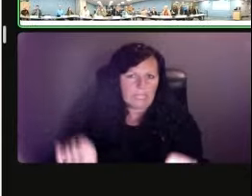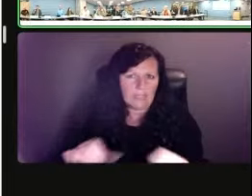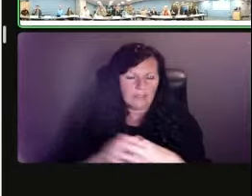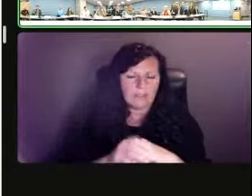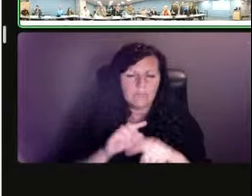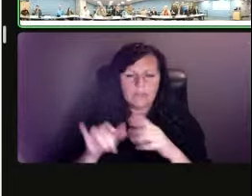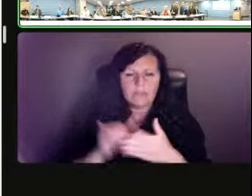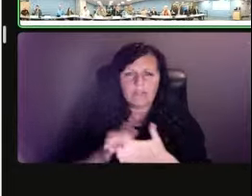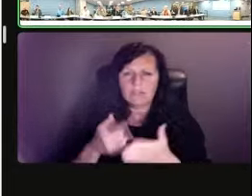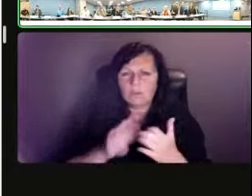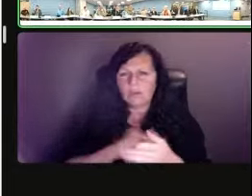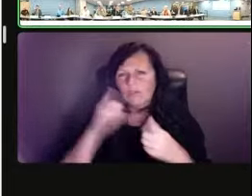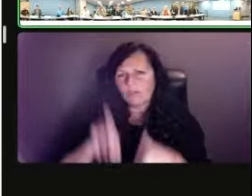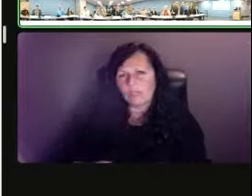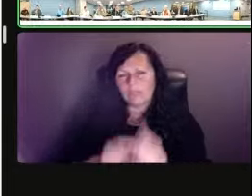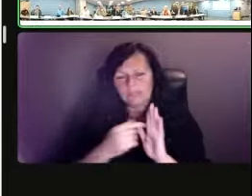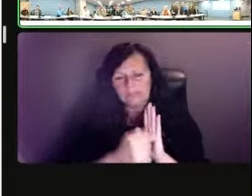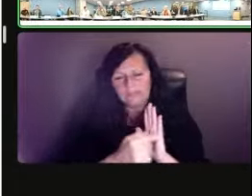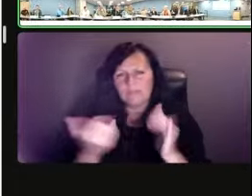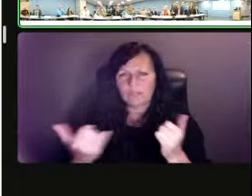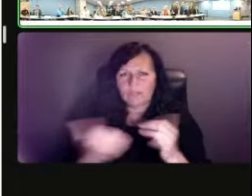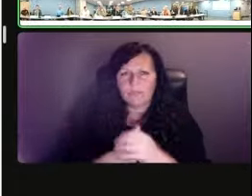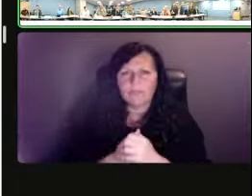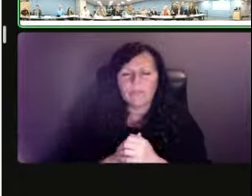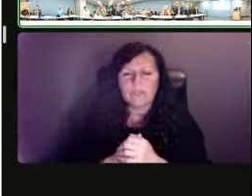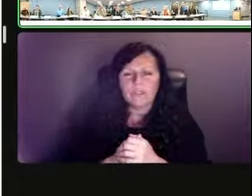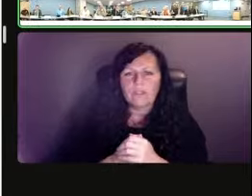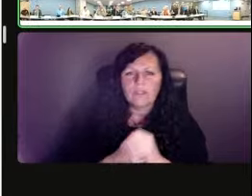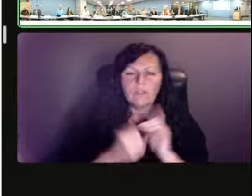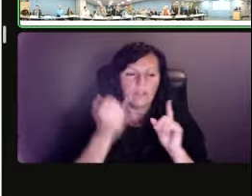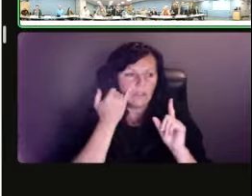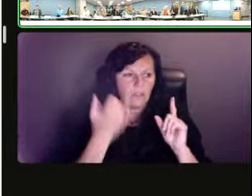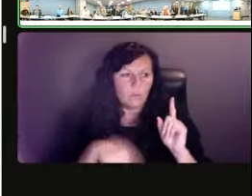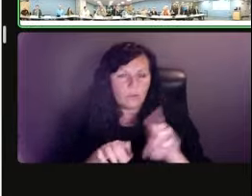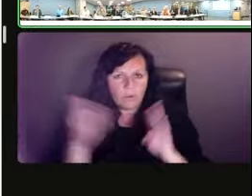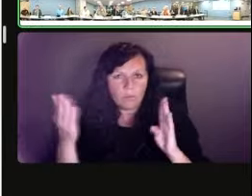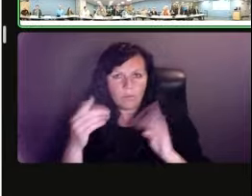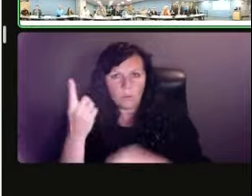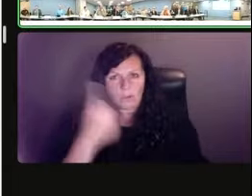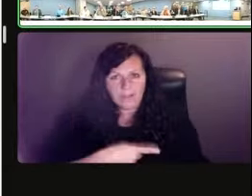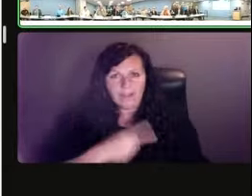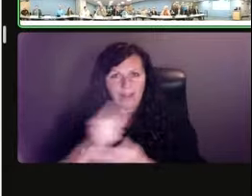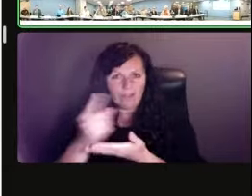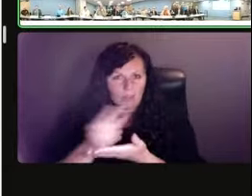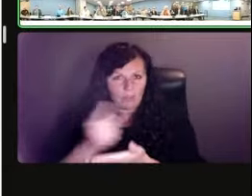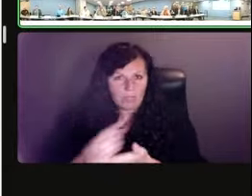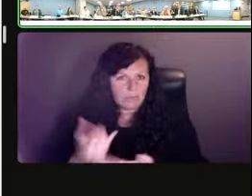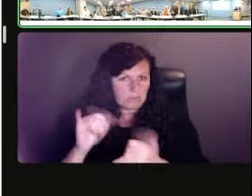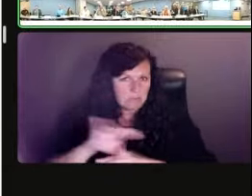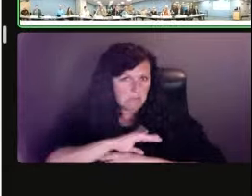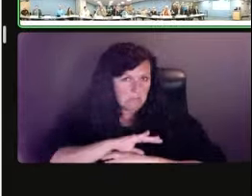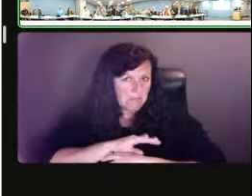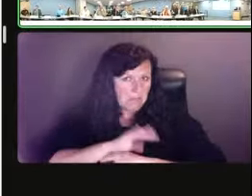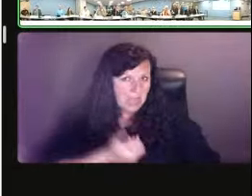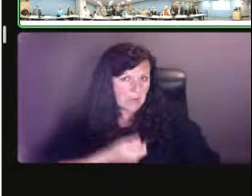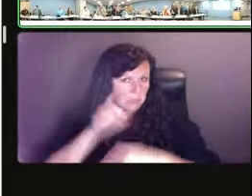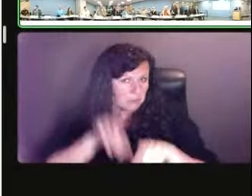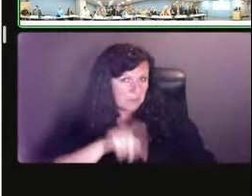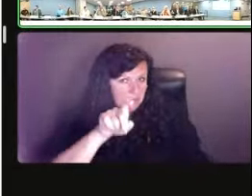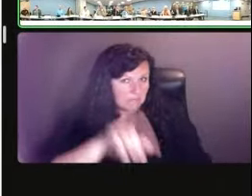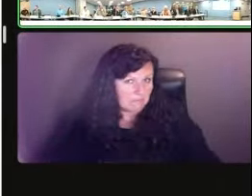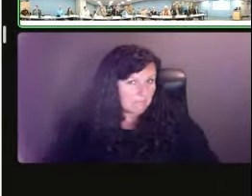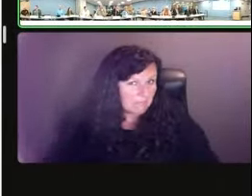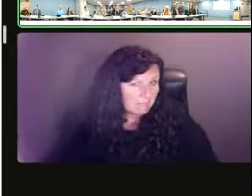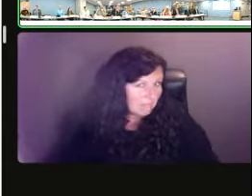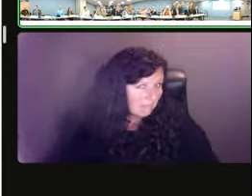says, right? But even if we were open one day a week, we'd still satisfy the lease agreement? I'm